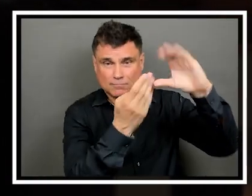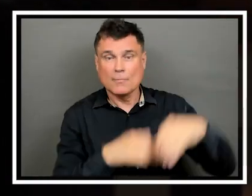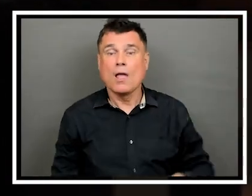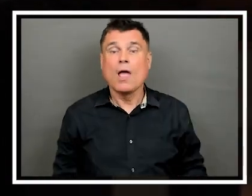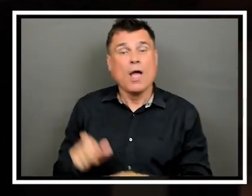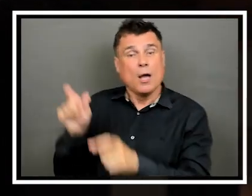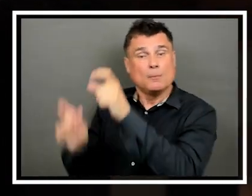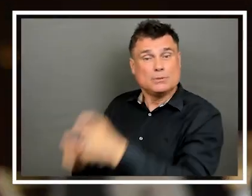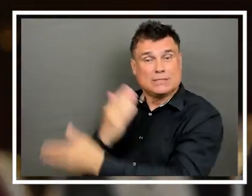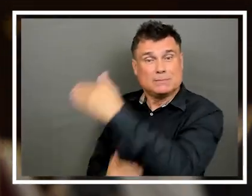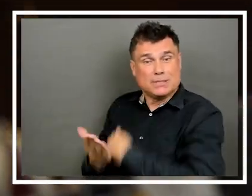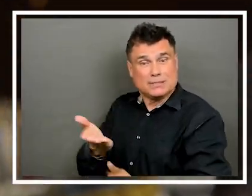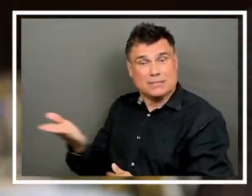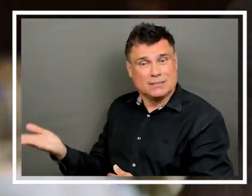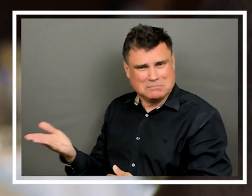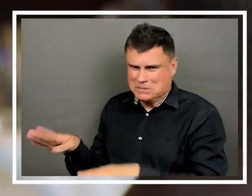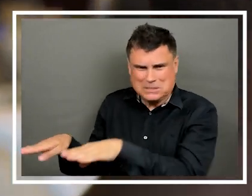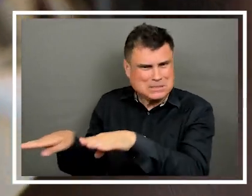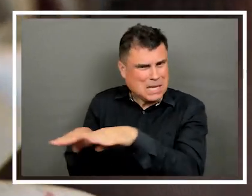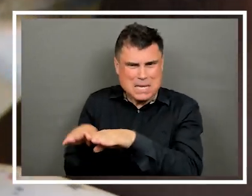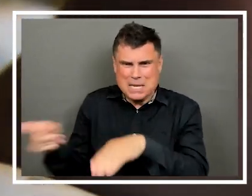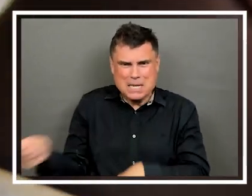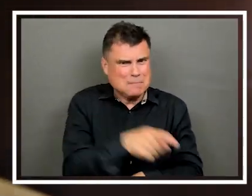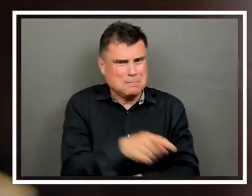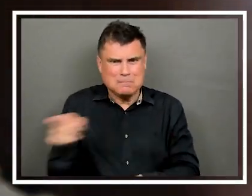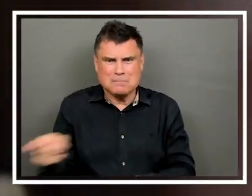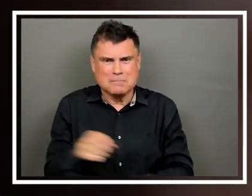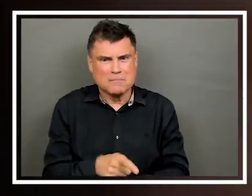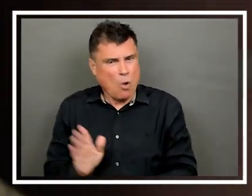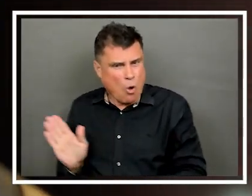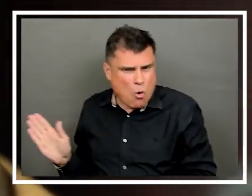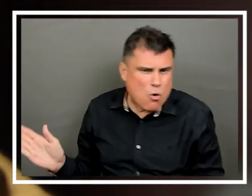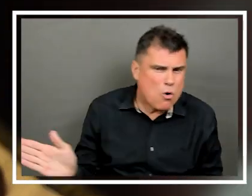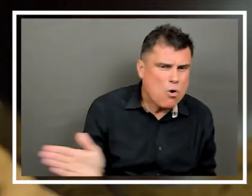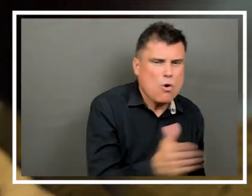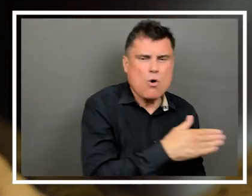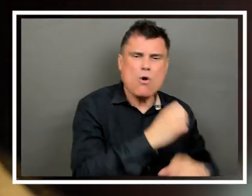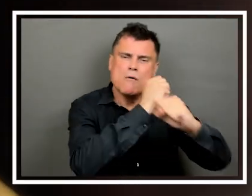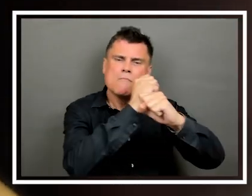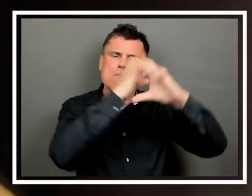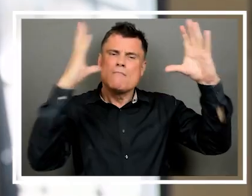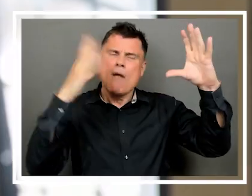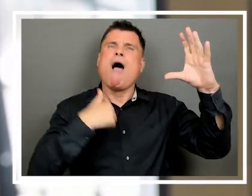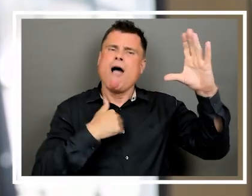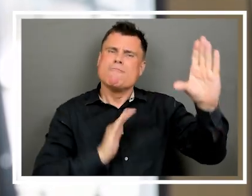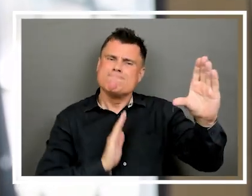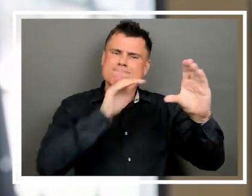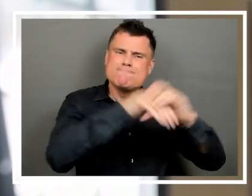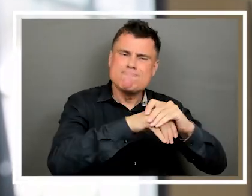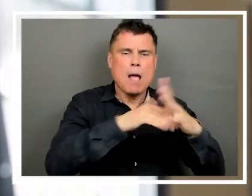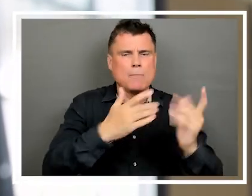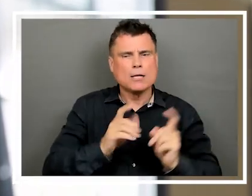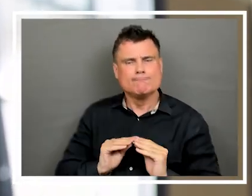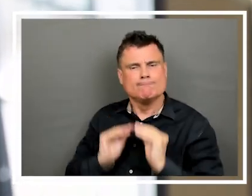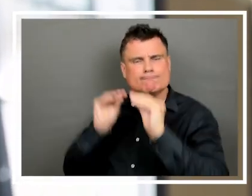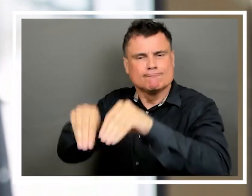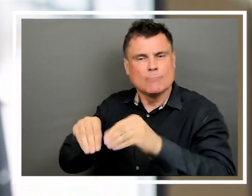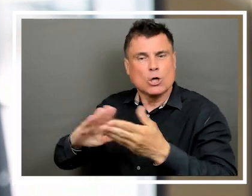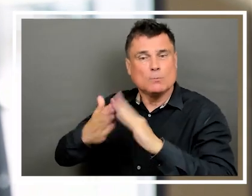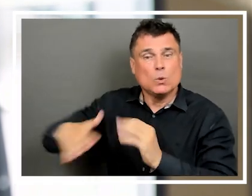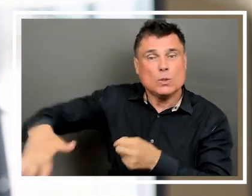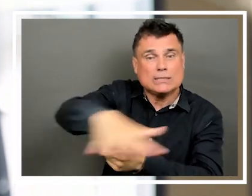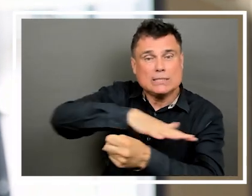are no different. This idea that all people have the same rights and should be able to contribute to their community